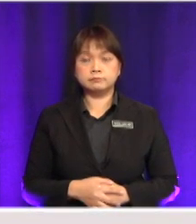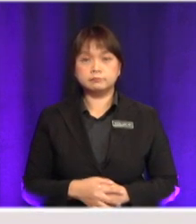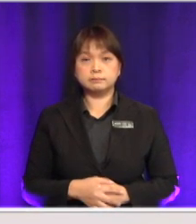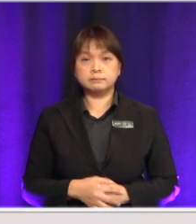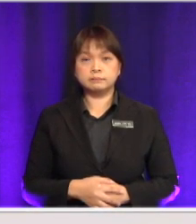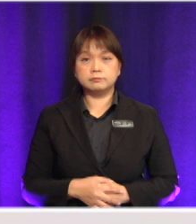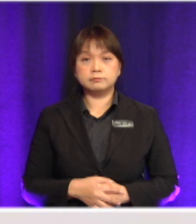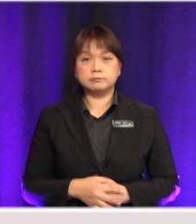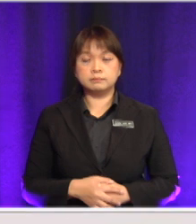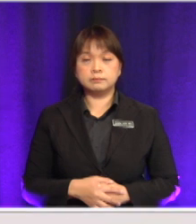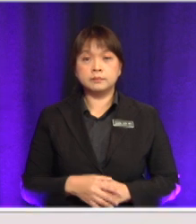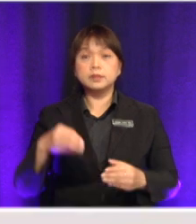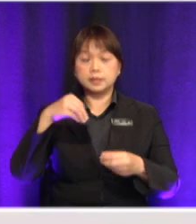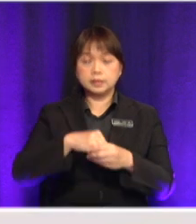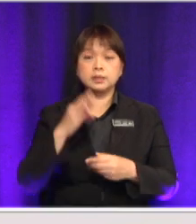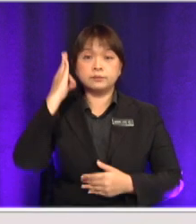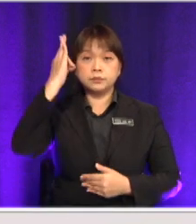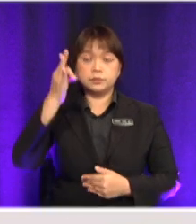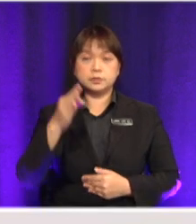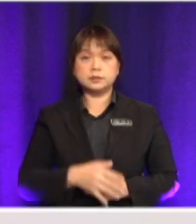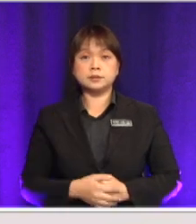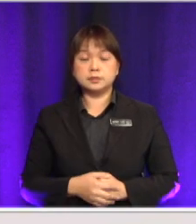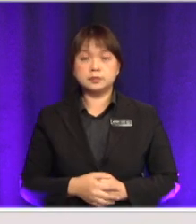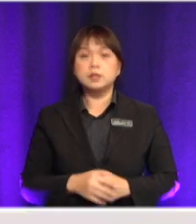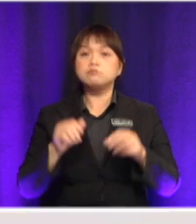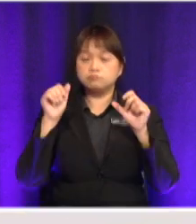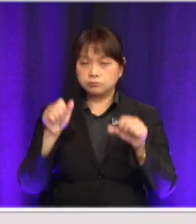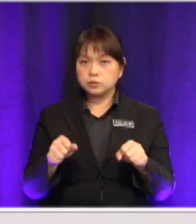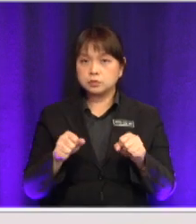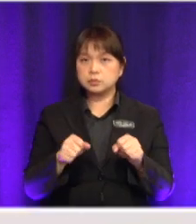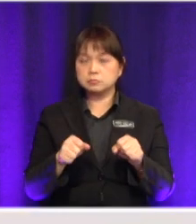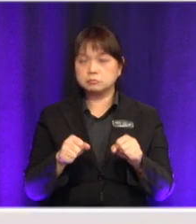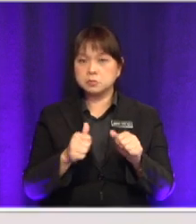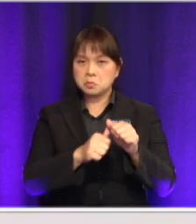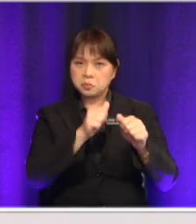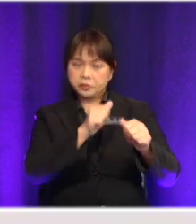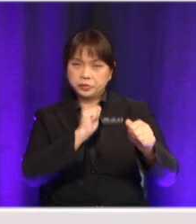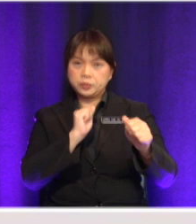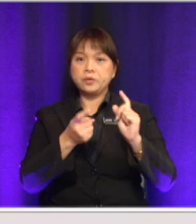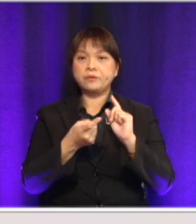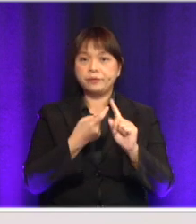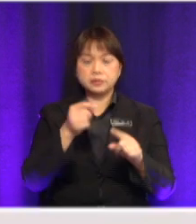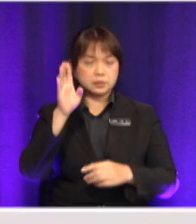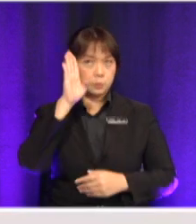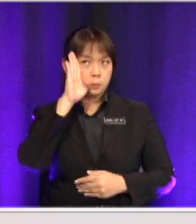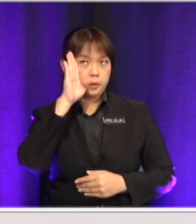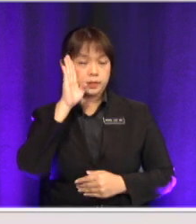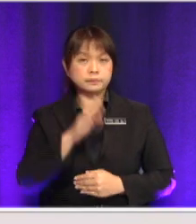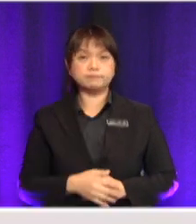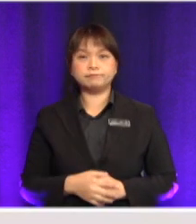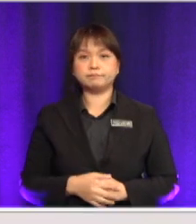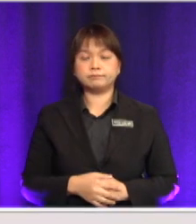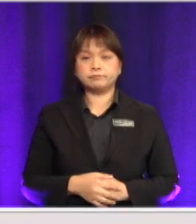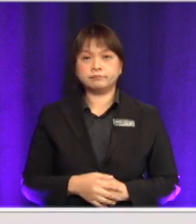future, it is impossible to avoid from being spied on by the government known as Big Brother. That's